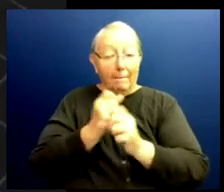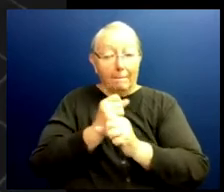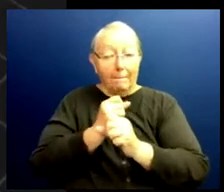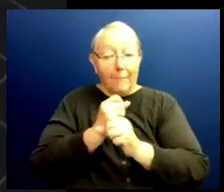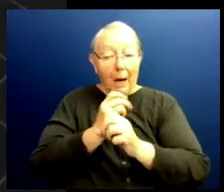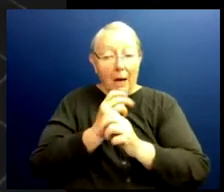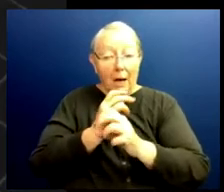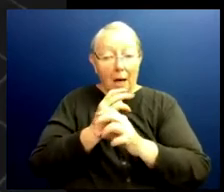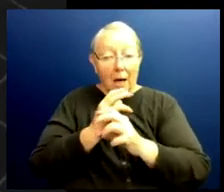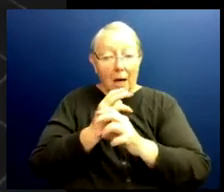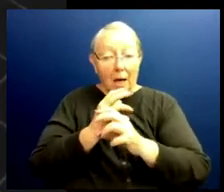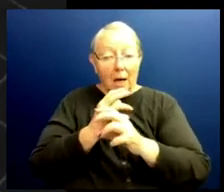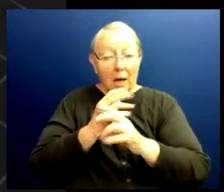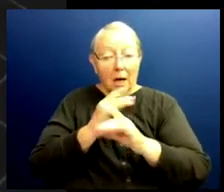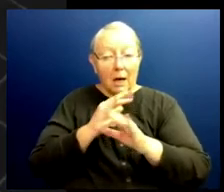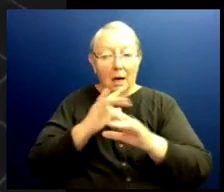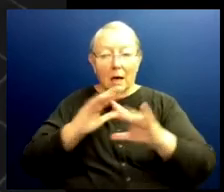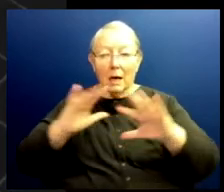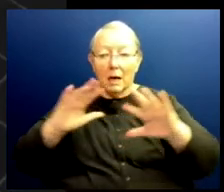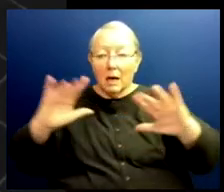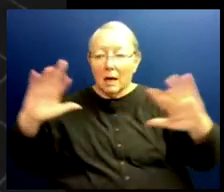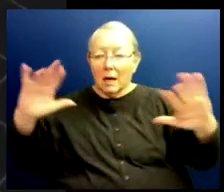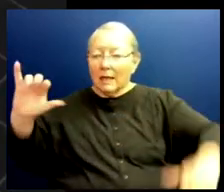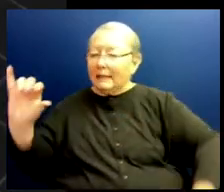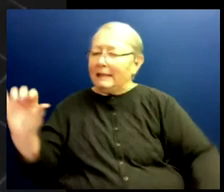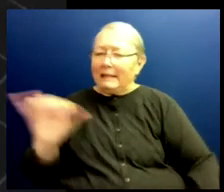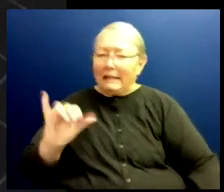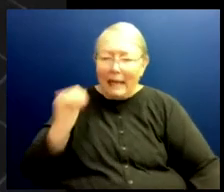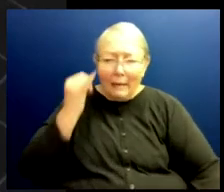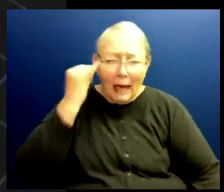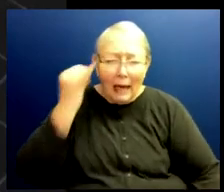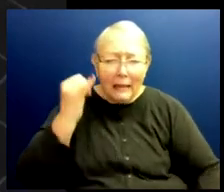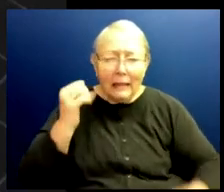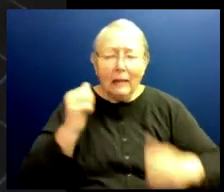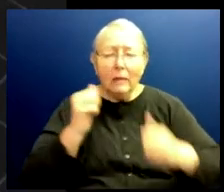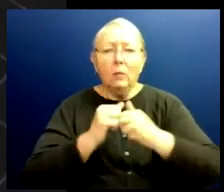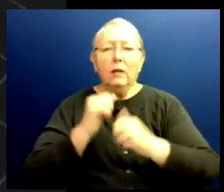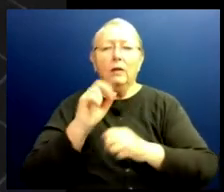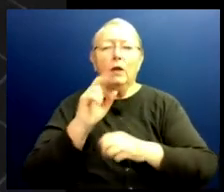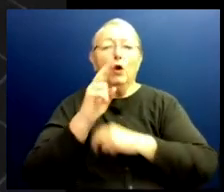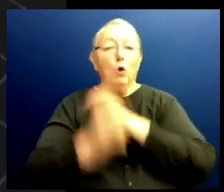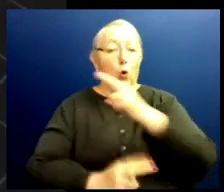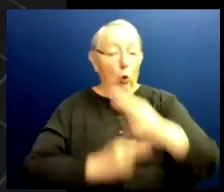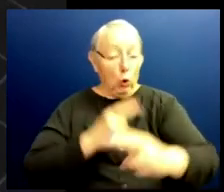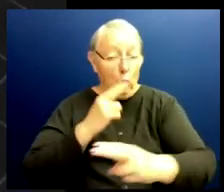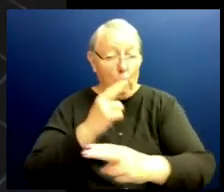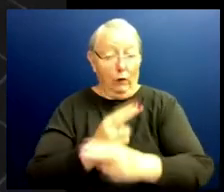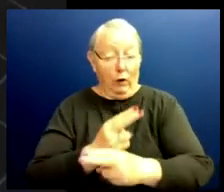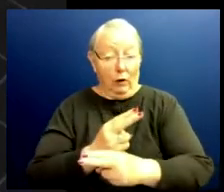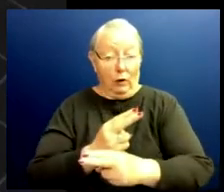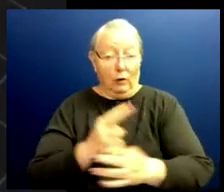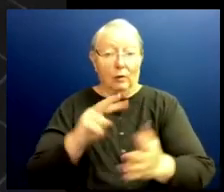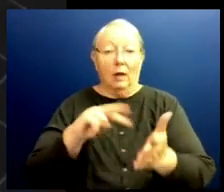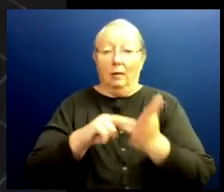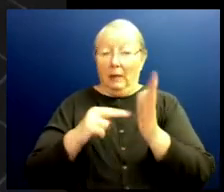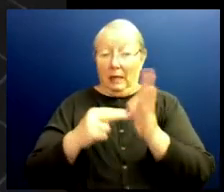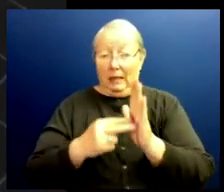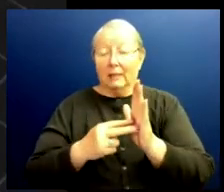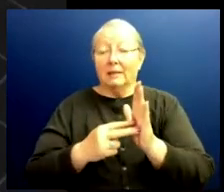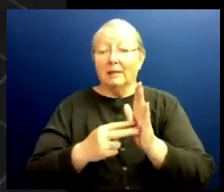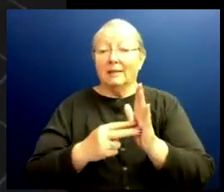case in the universe, that its uniform expansion implies that there was a beginning. So the